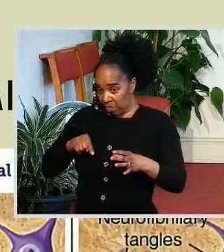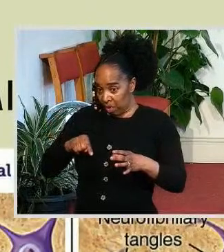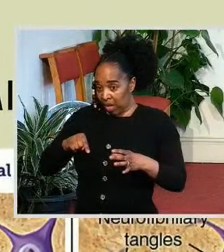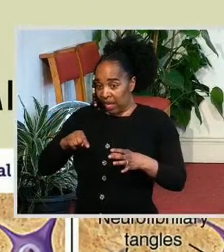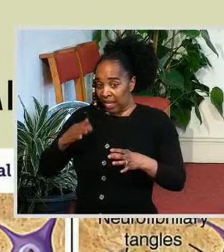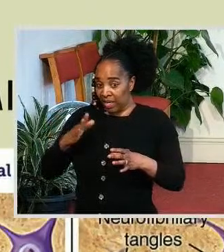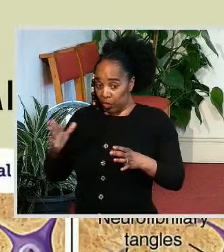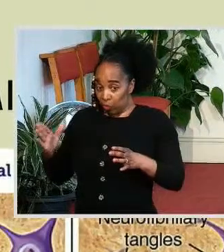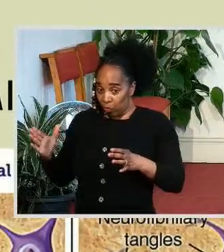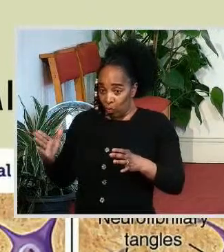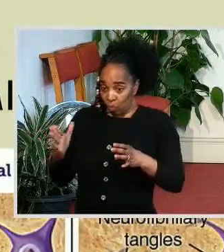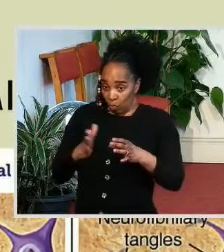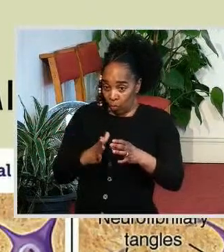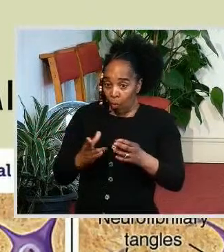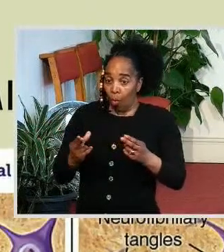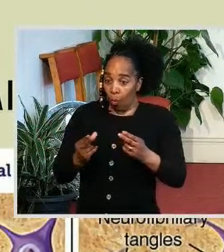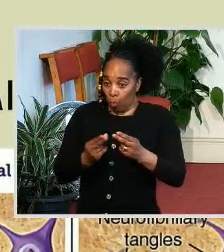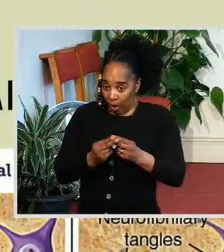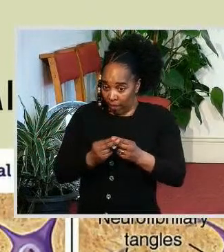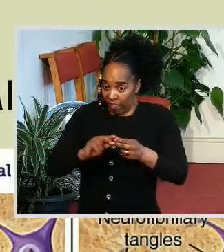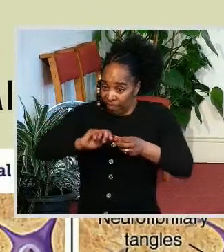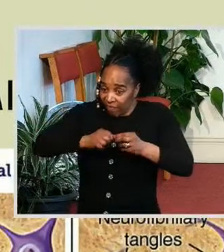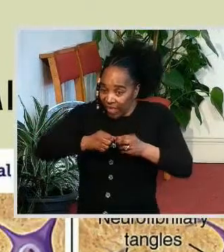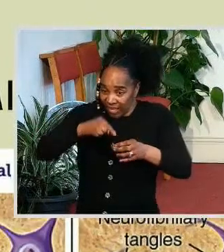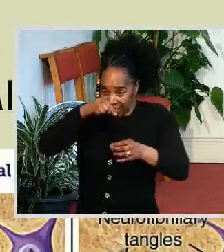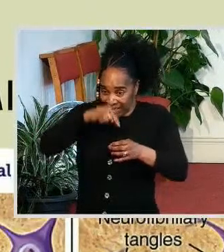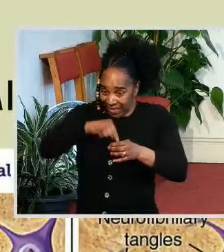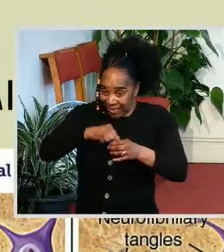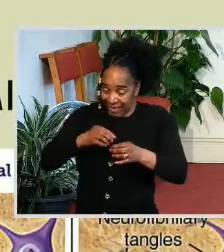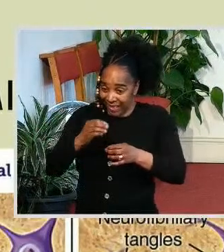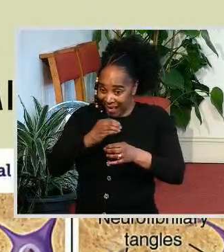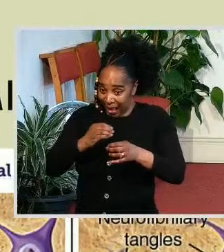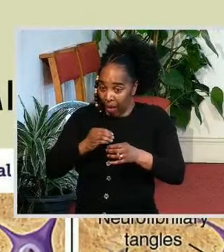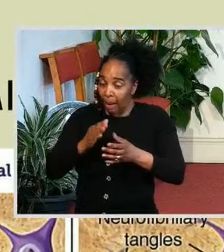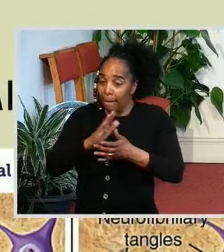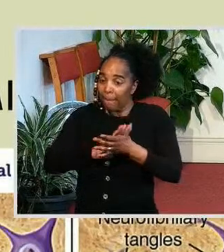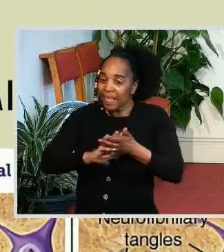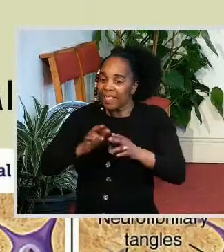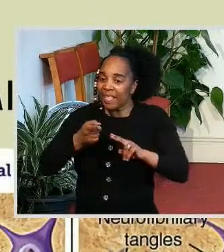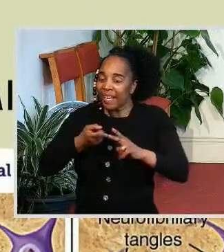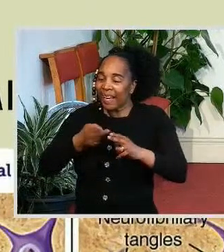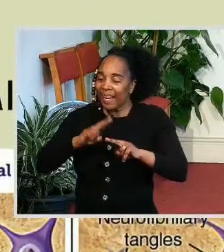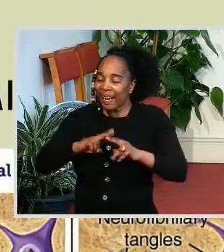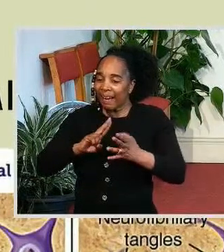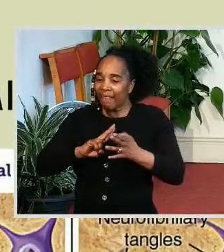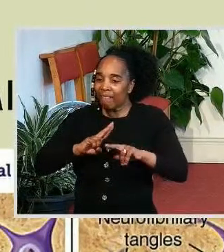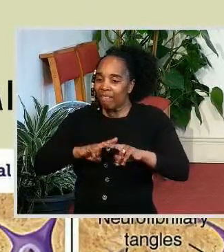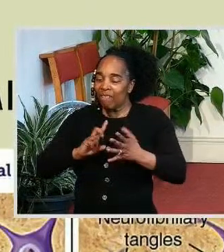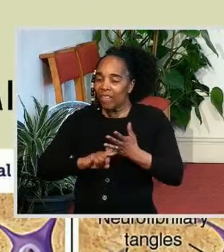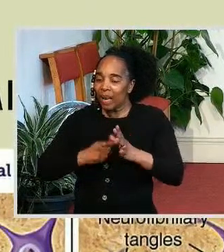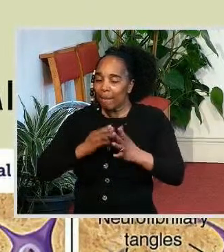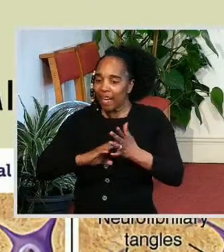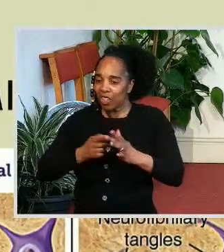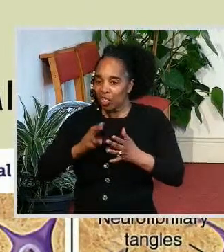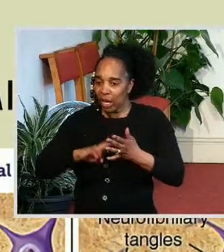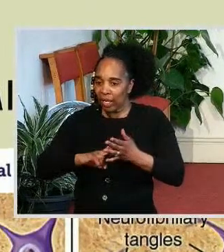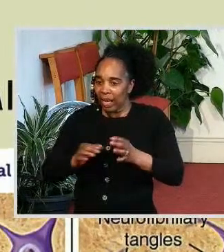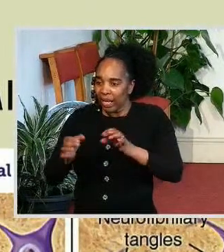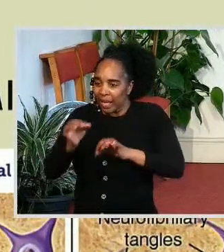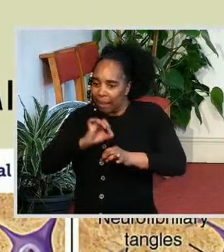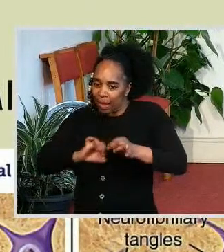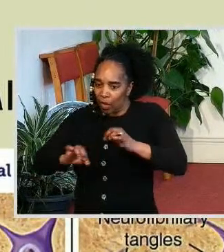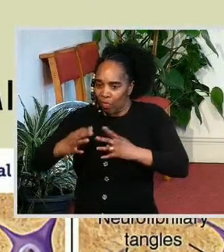repair mechanism to come and fix the damage that's happened. But while it's fixing that damage, there can be chemical